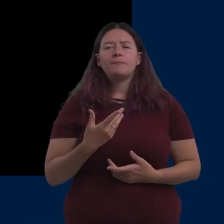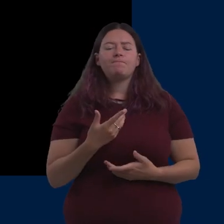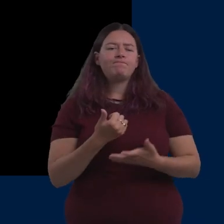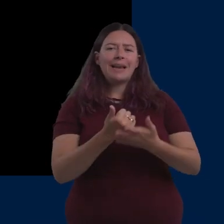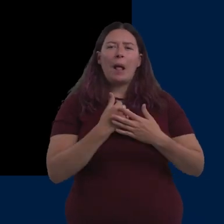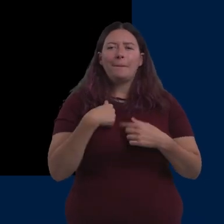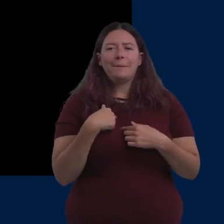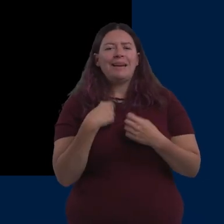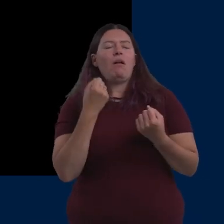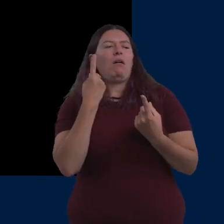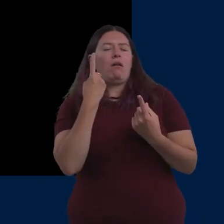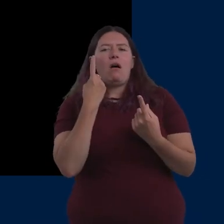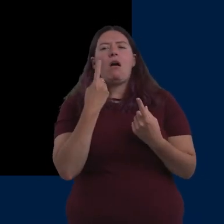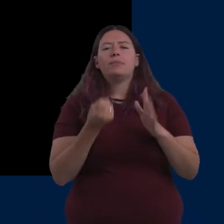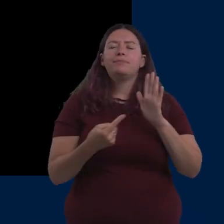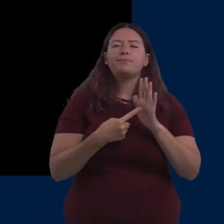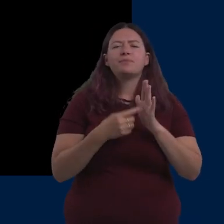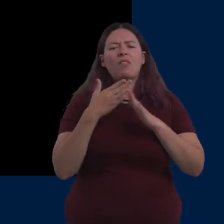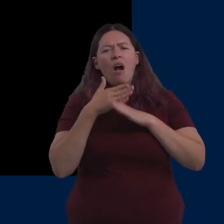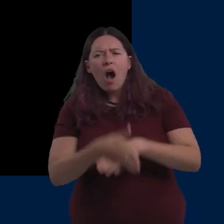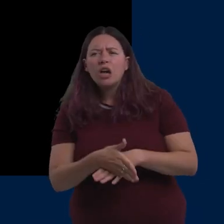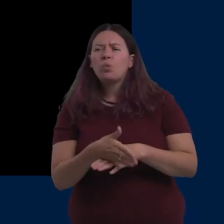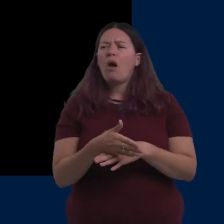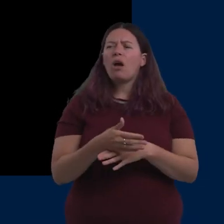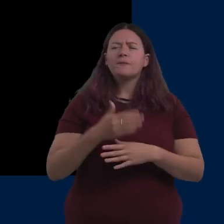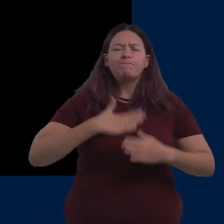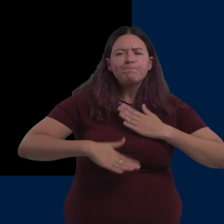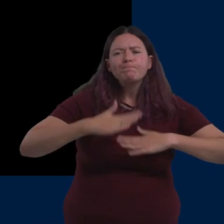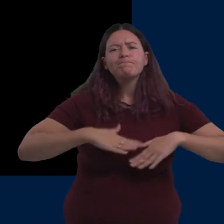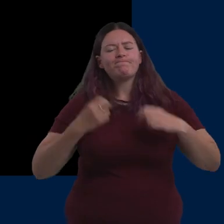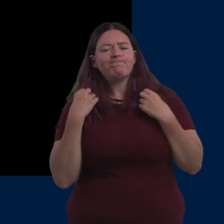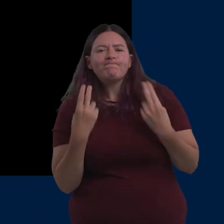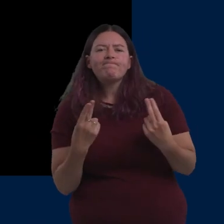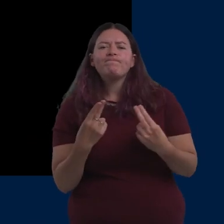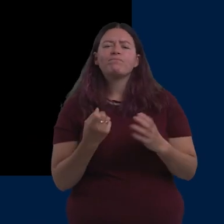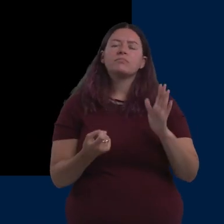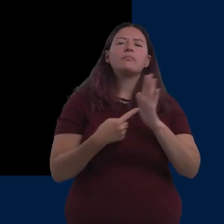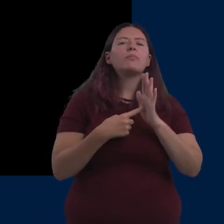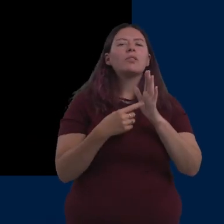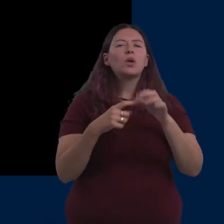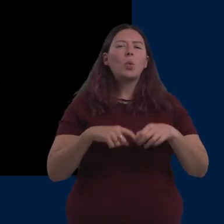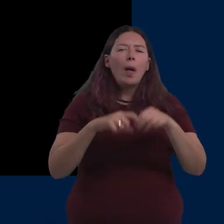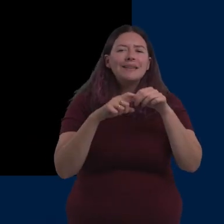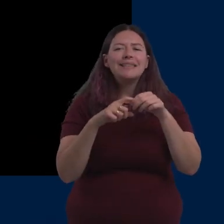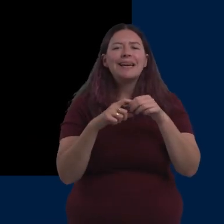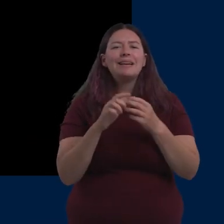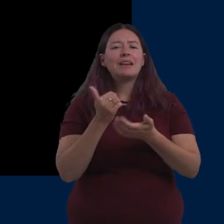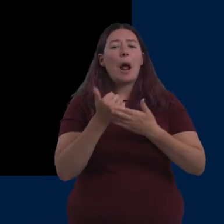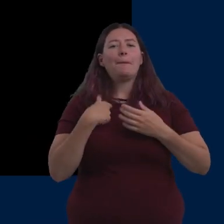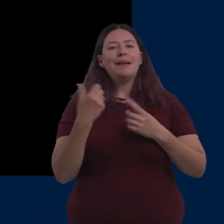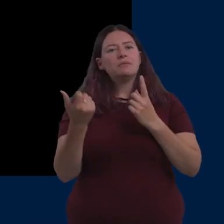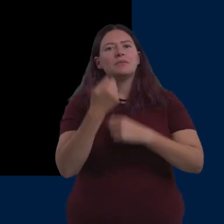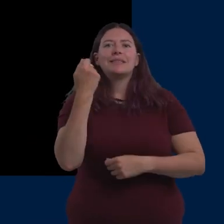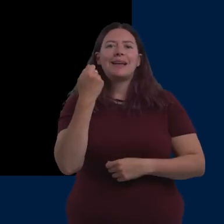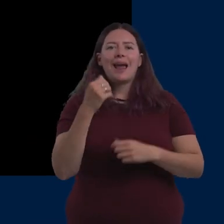me the importance of hard work, perseverance, and resilience. Qualities which have allowed me to be